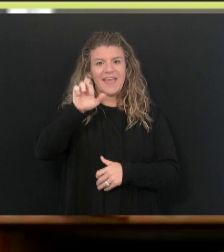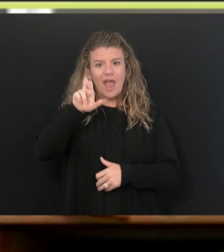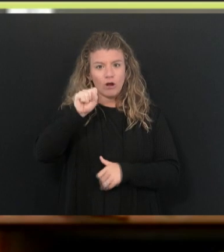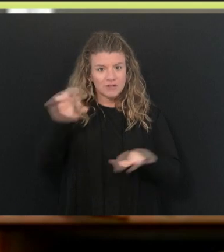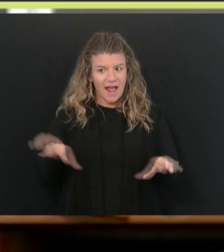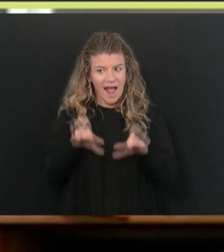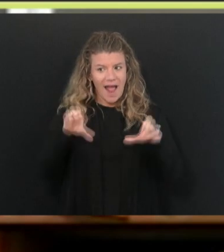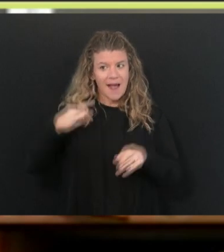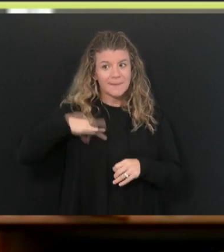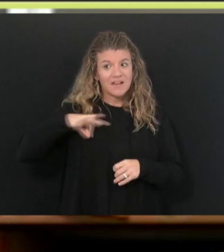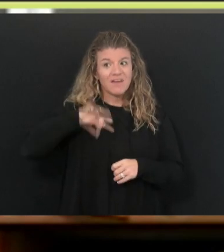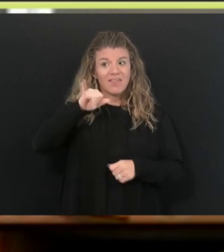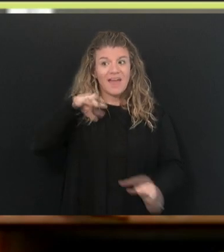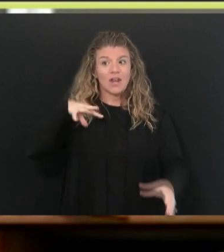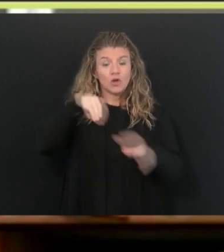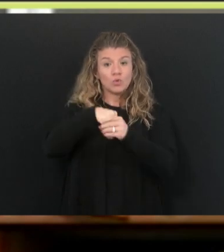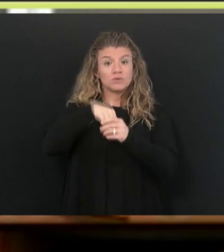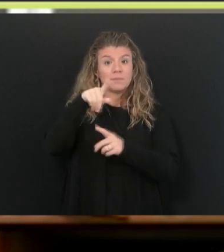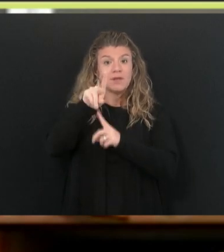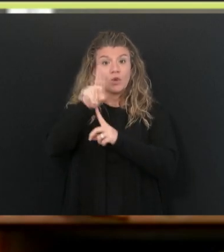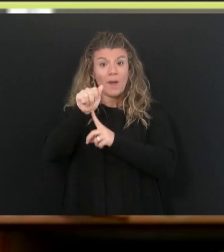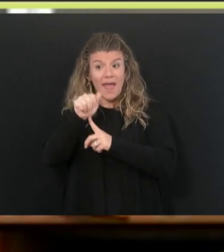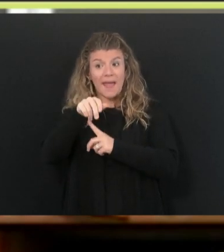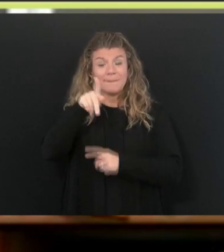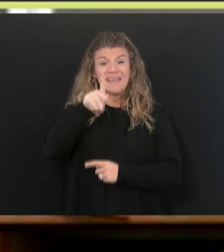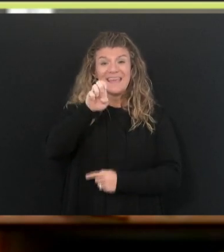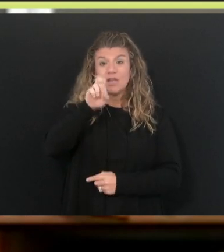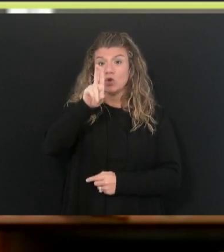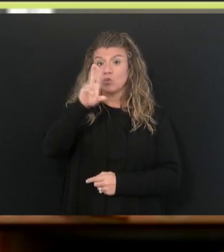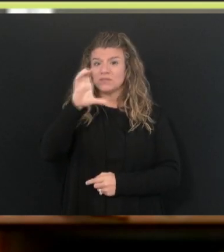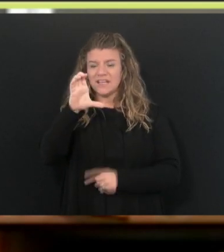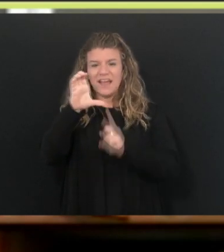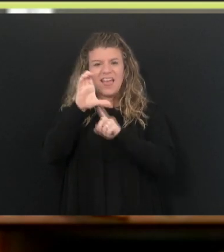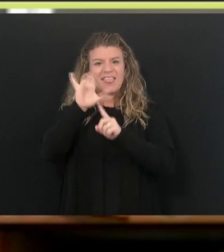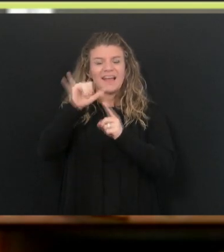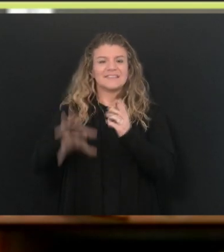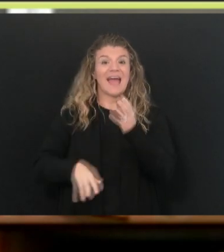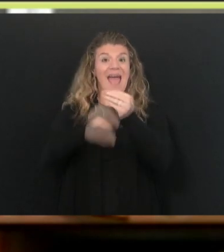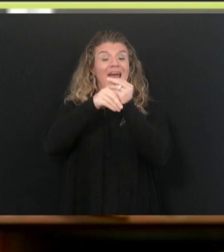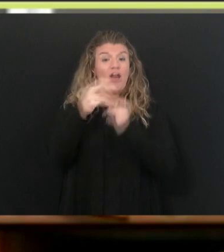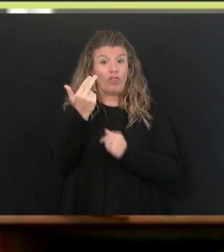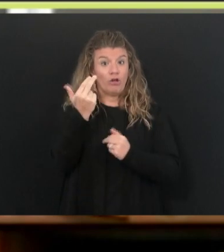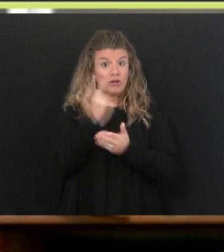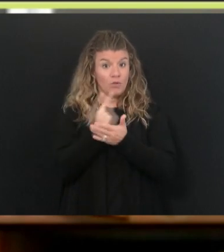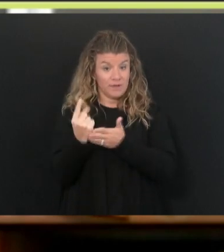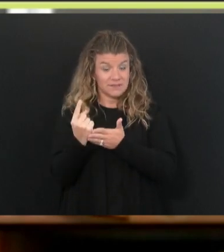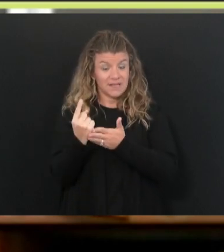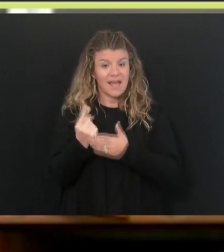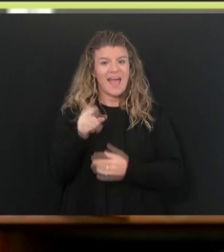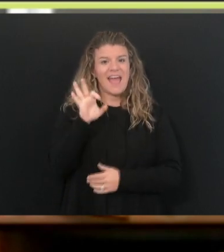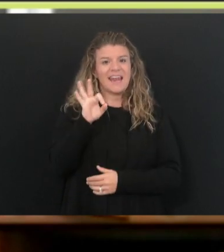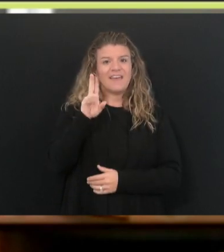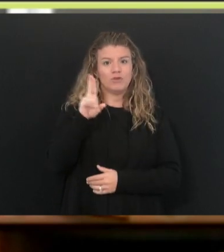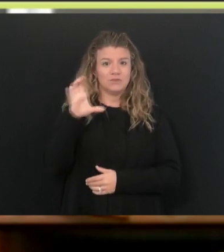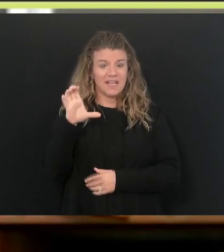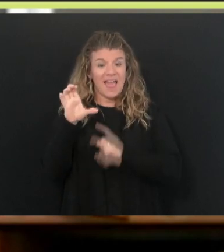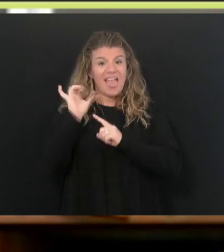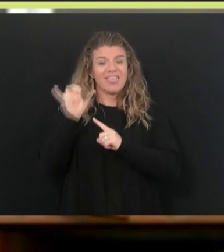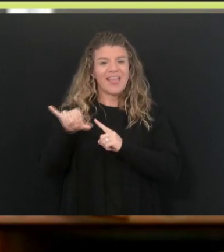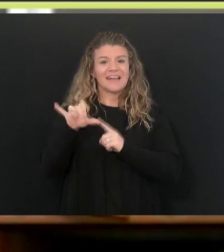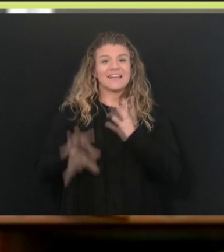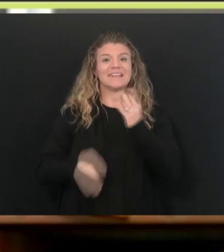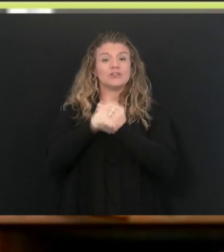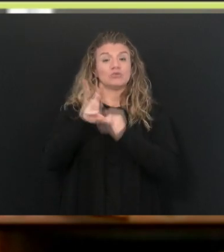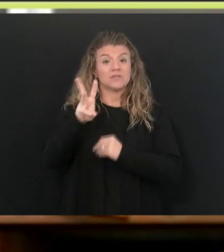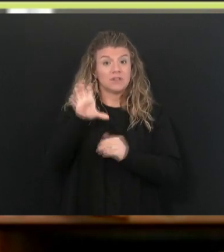including PUA, PEUC, which is the extra 13 weeks, and also FPUC, which is the additional